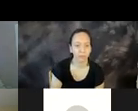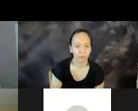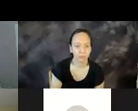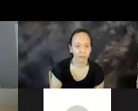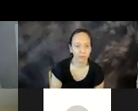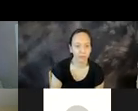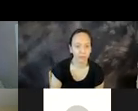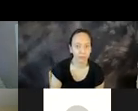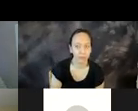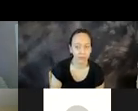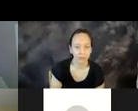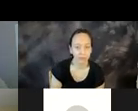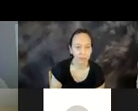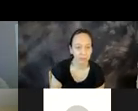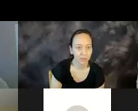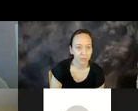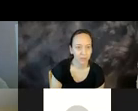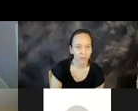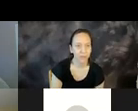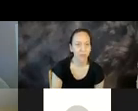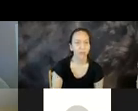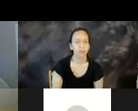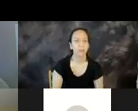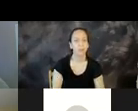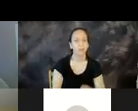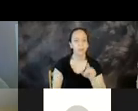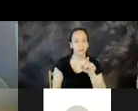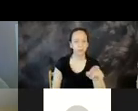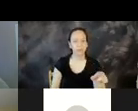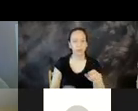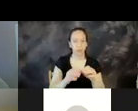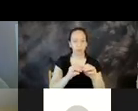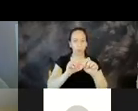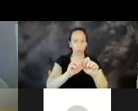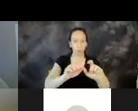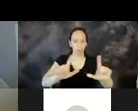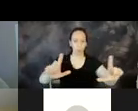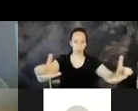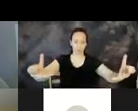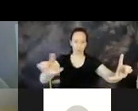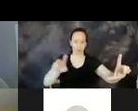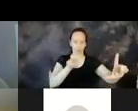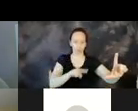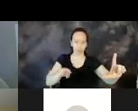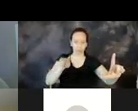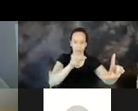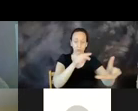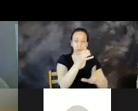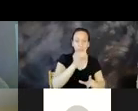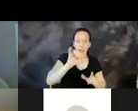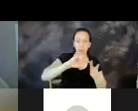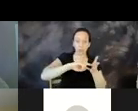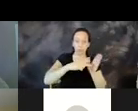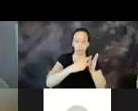So these maps show a high-level overview of what our proposal looks like across the network. The yellow dots indicate